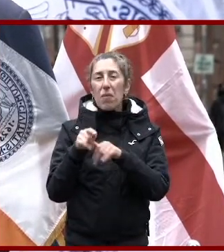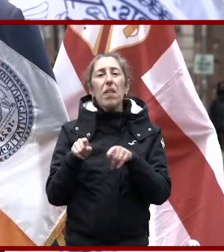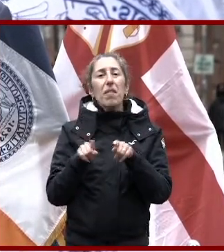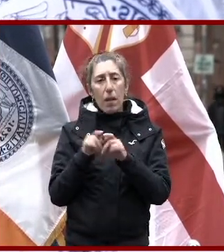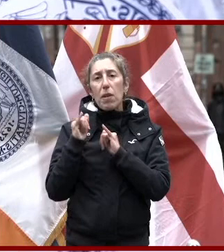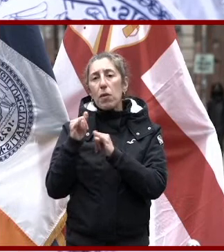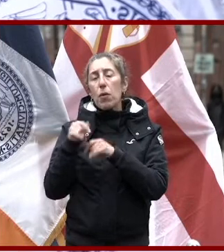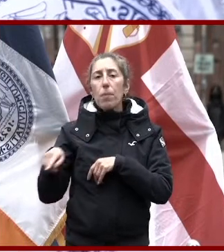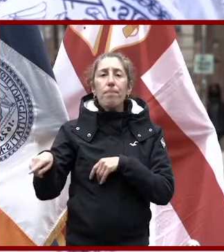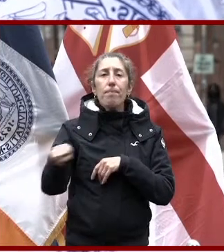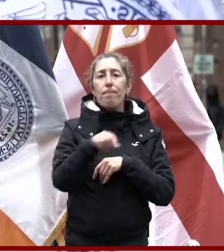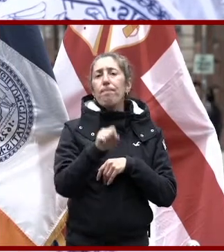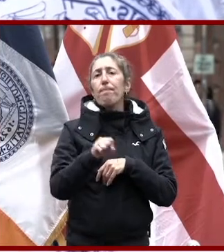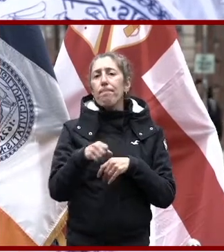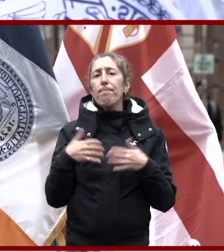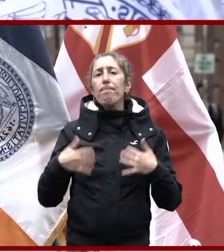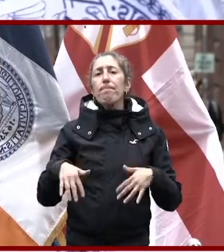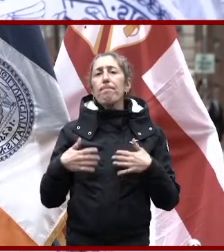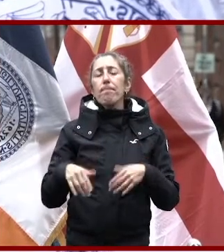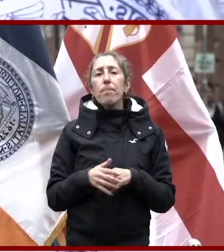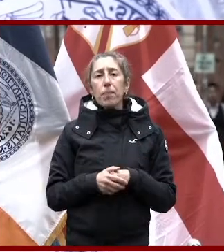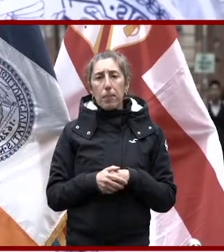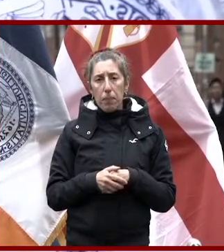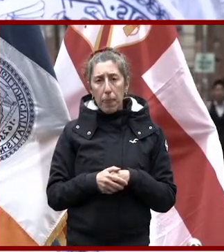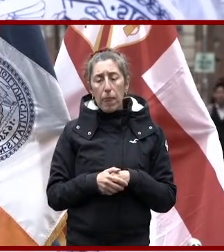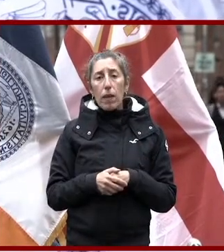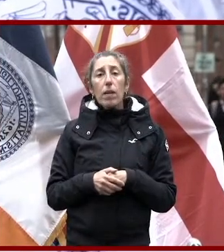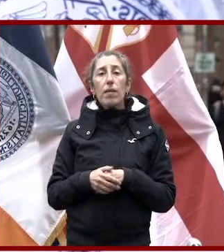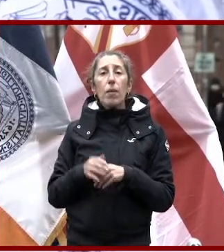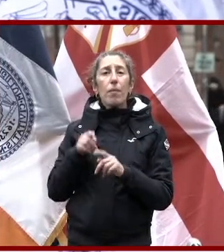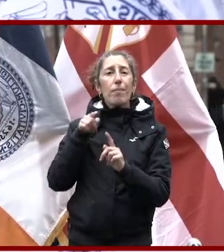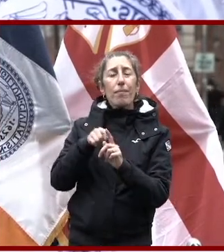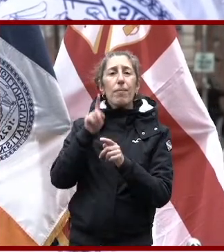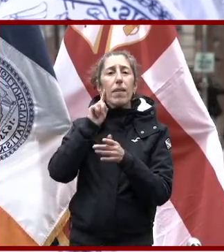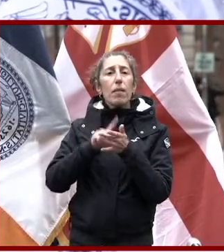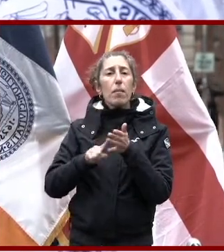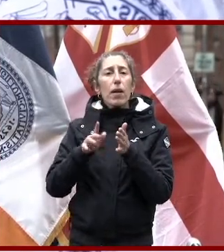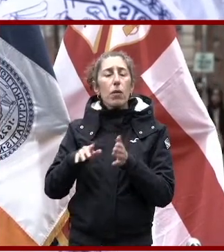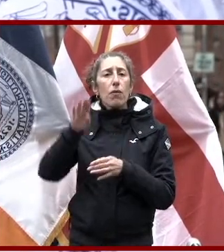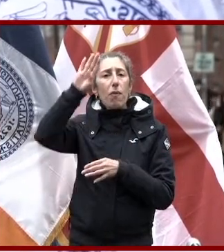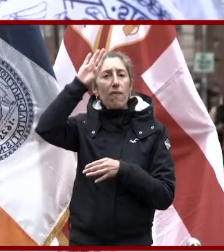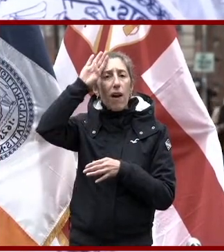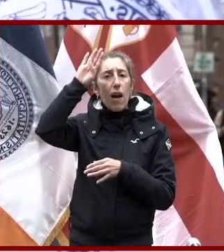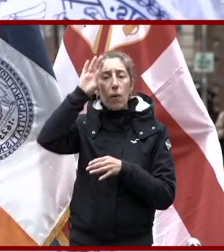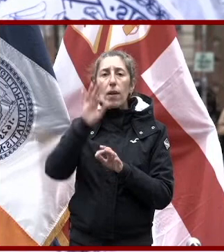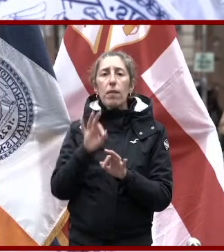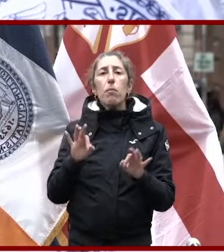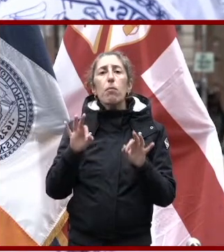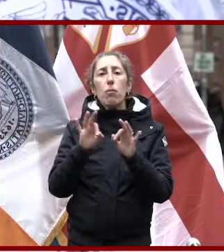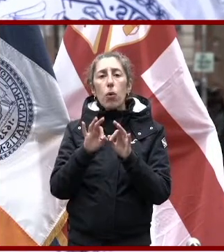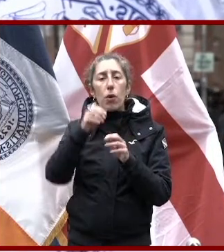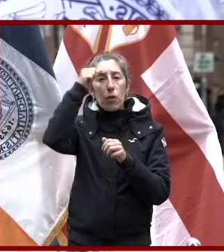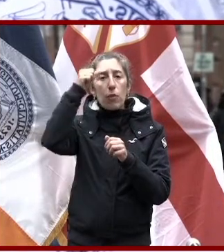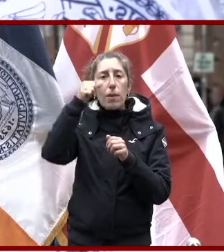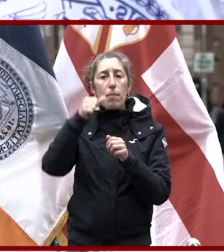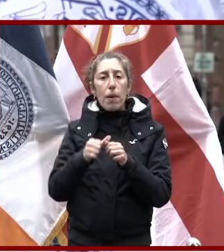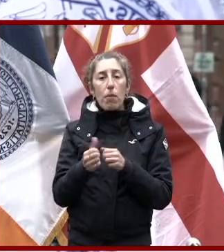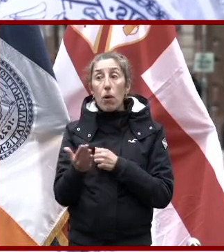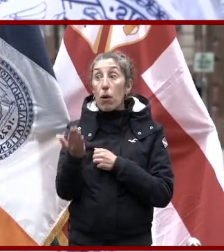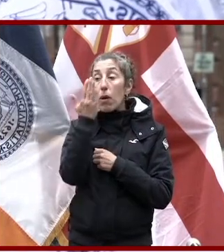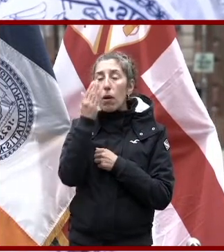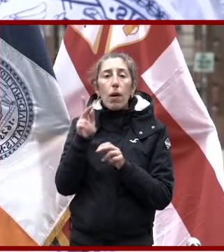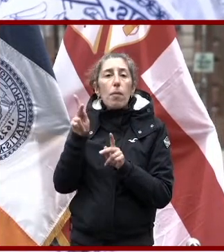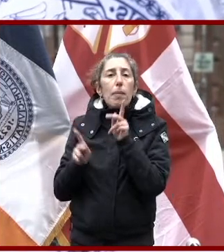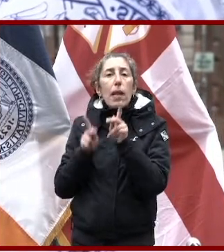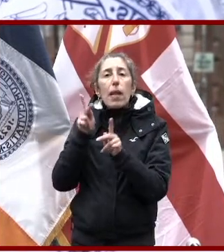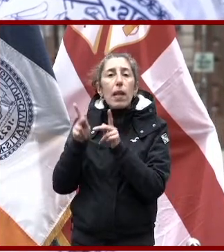So as inspectors, this charge is a necessary reminder for our members to always see those who may